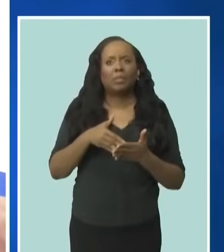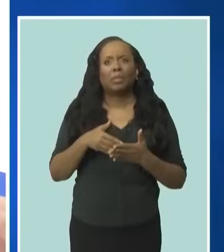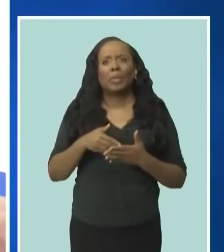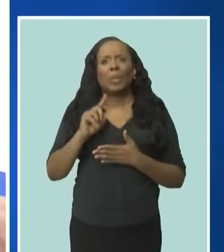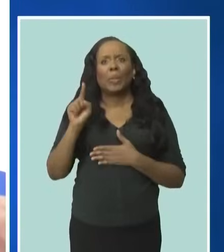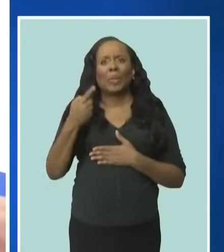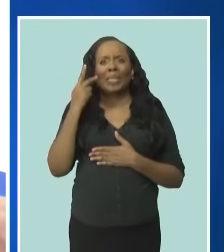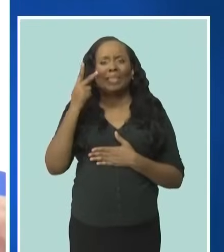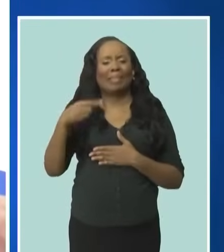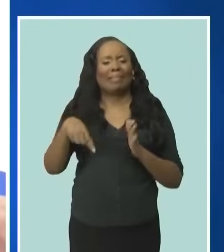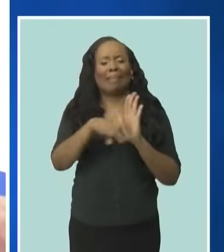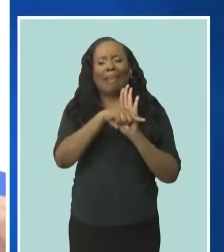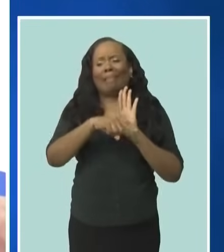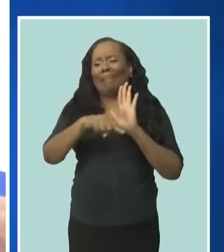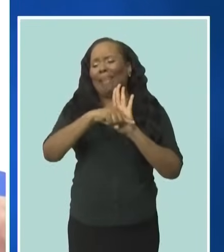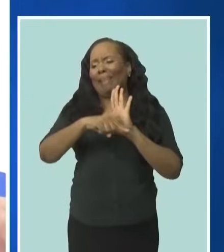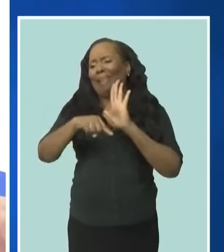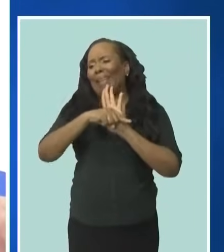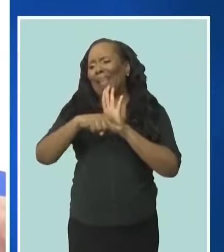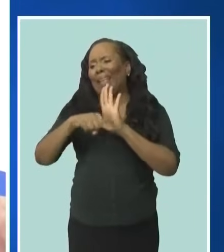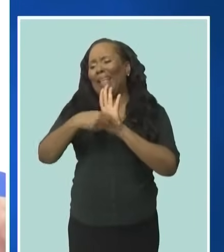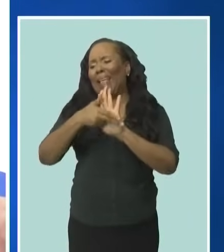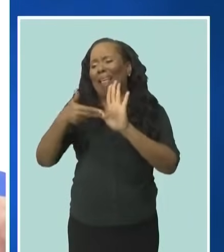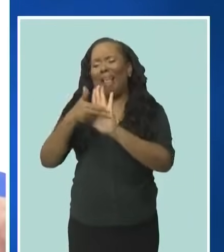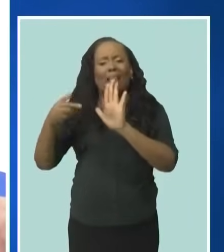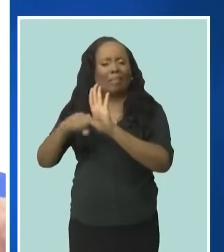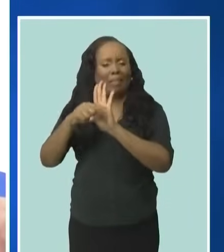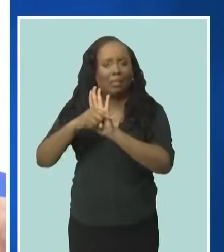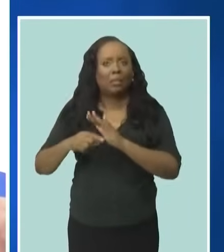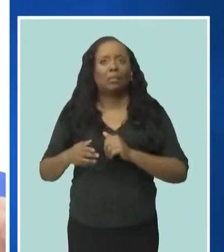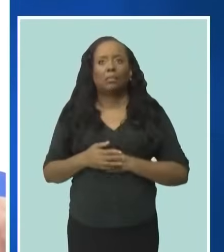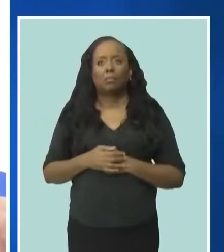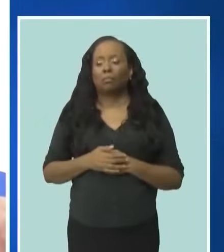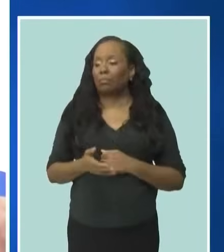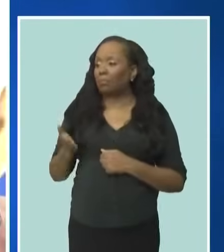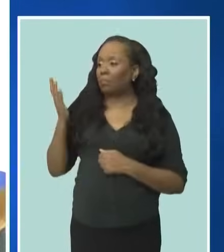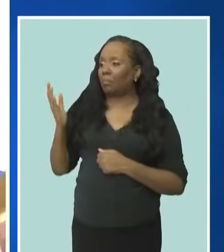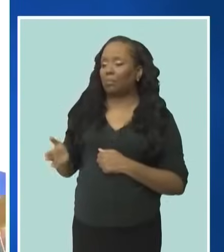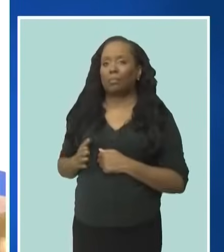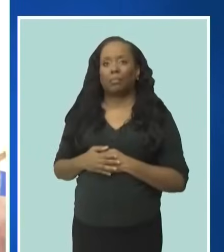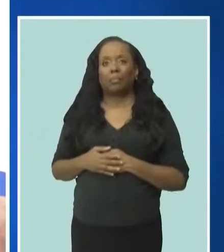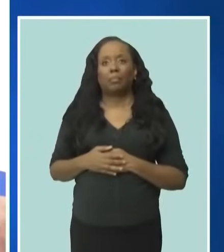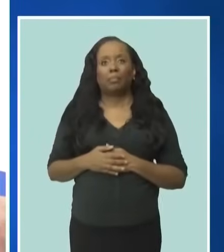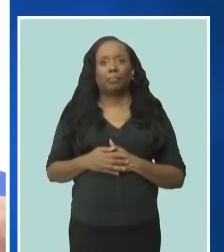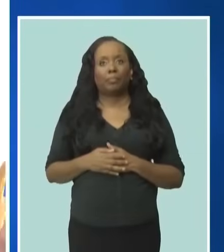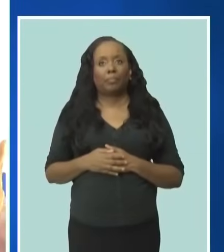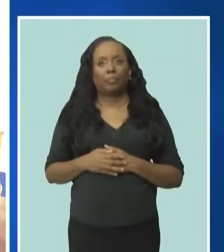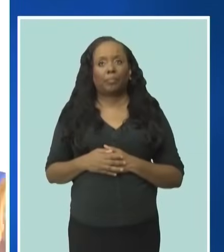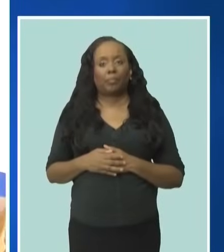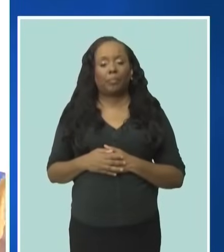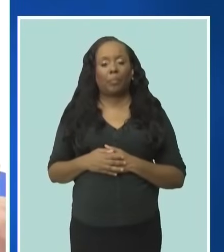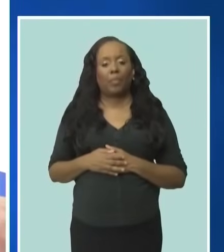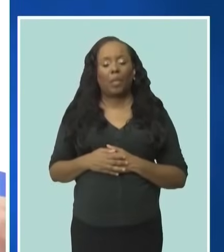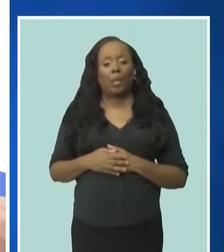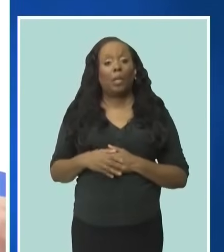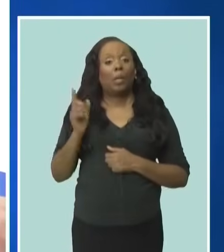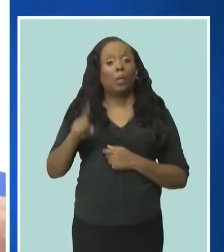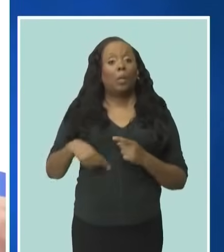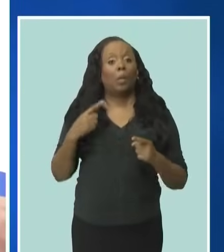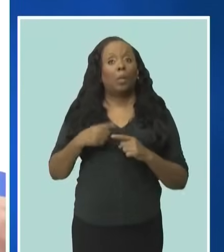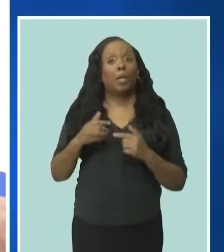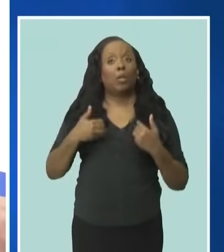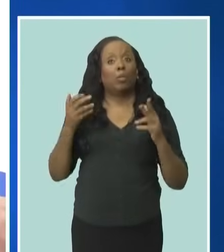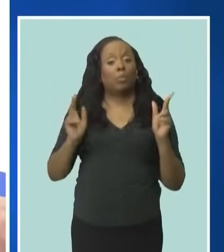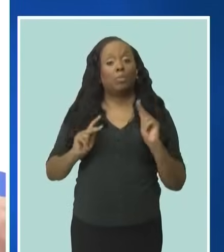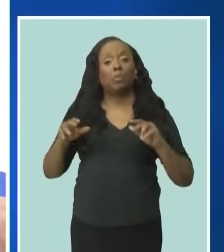negative things of young people are highlighted. The ones that are doing the wrong thing will find their way onto the front page of the newspaper. I